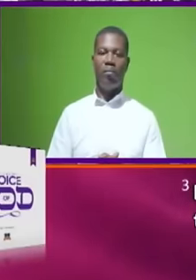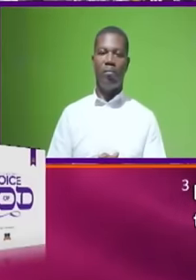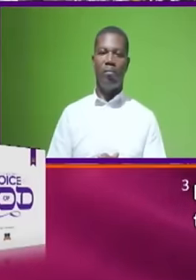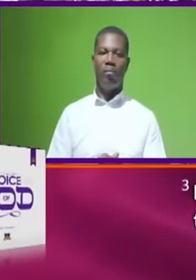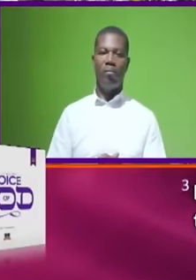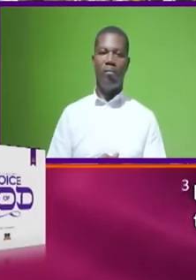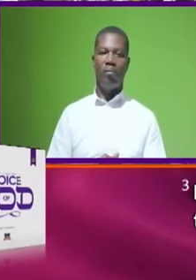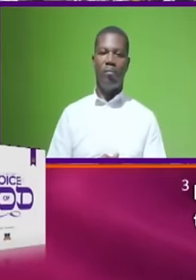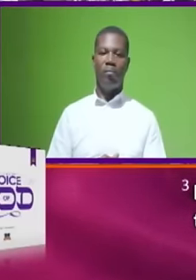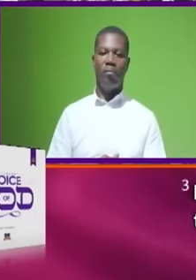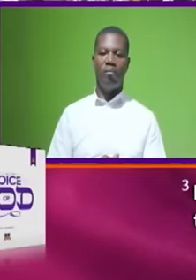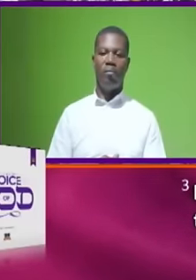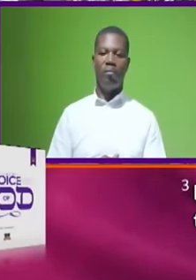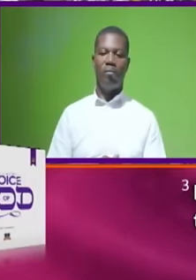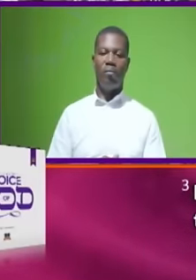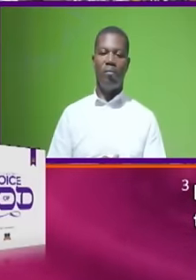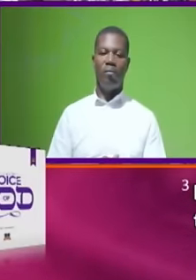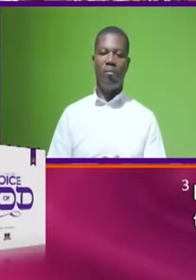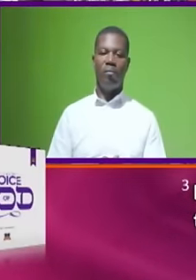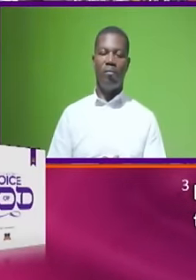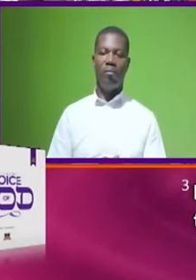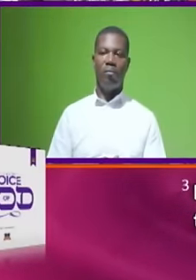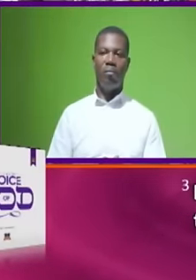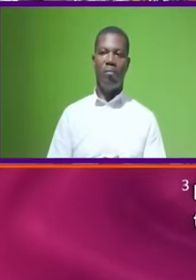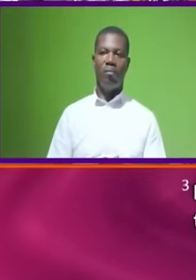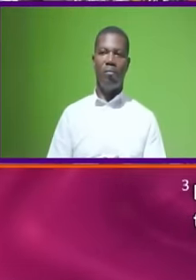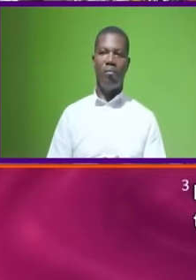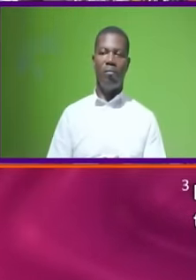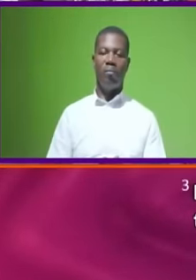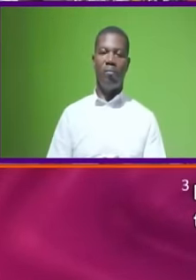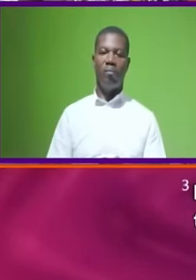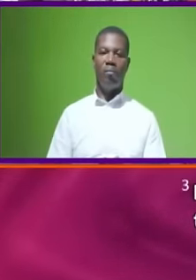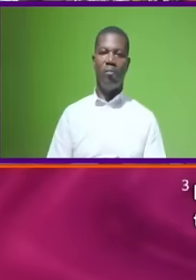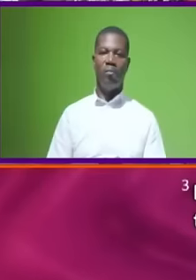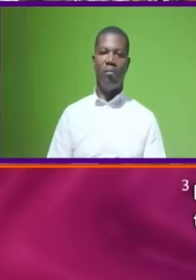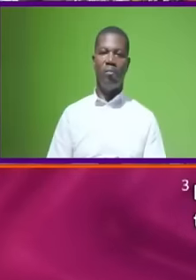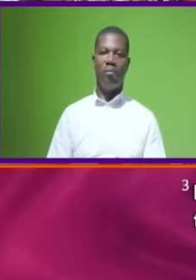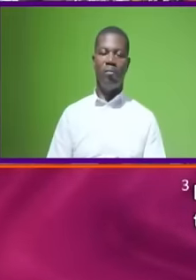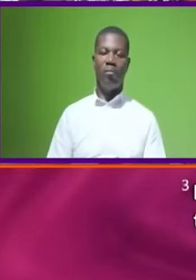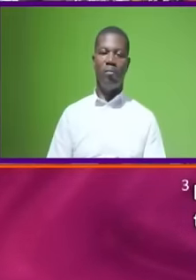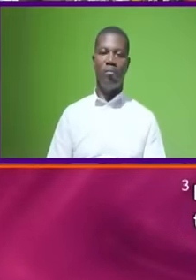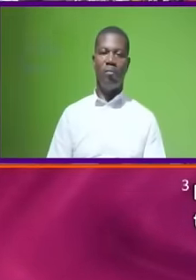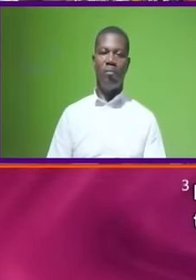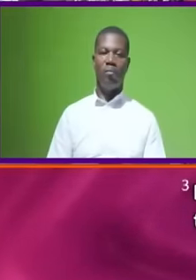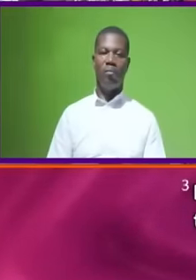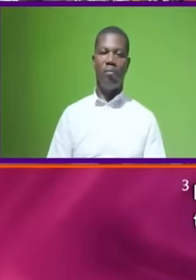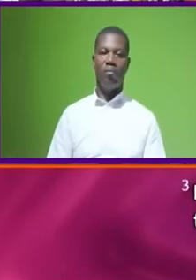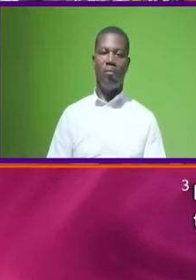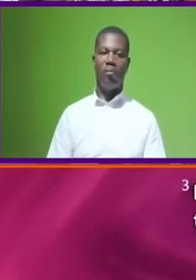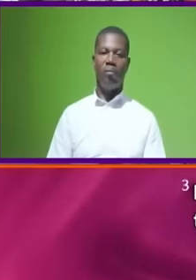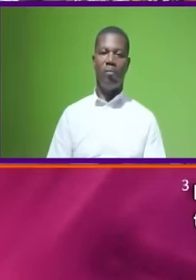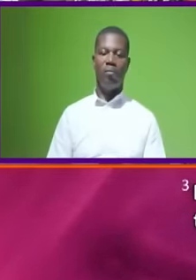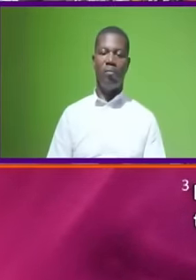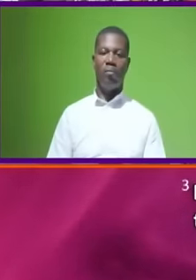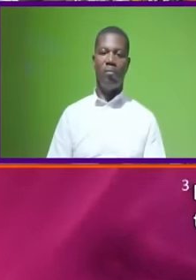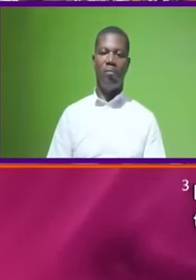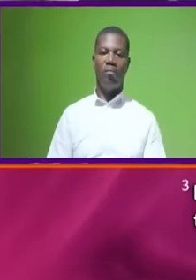the Holy Spirit, I am the only one that says, by the power of the Holy Ghost, I want you to understand me.